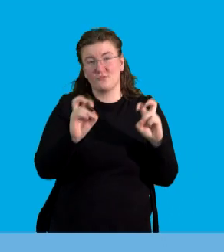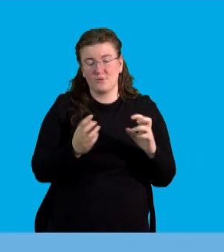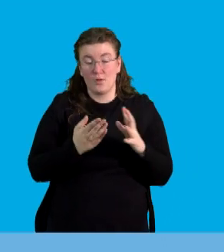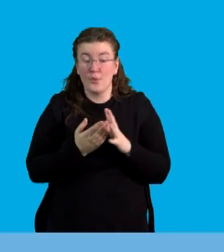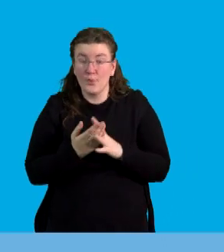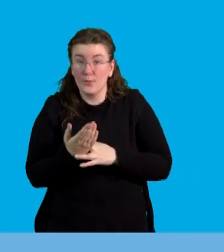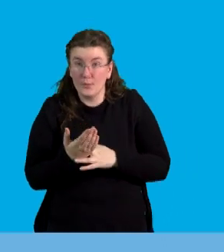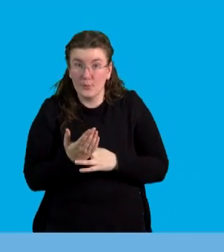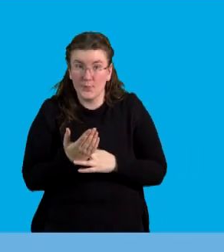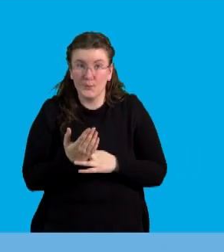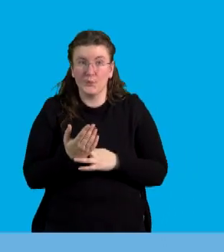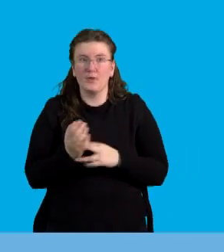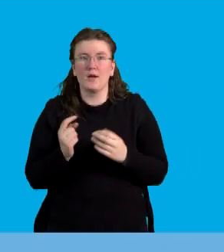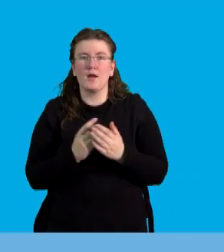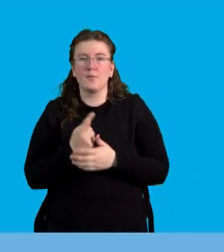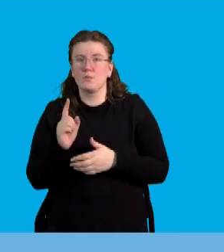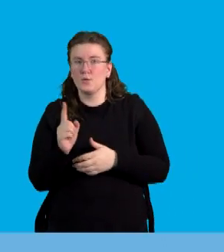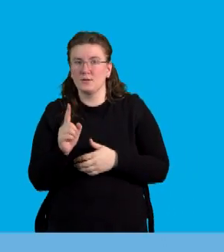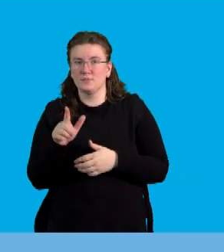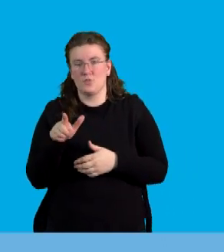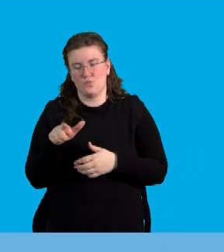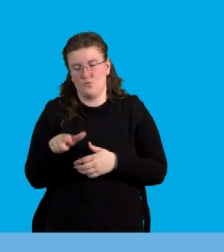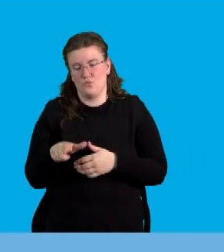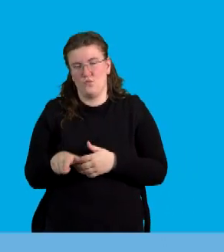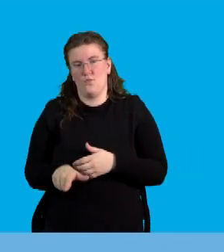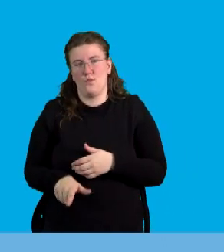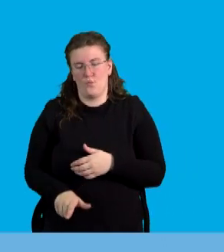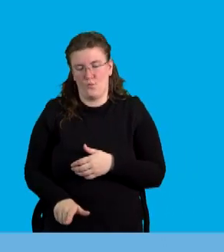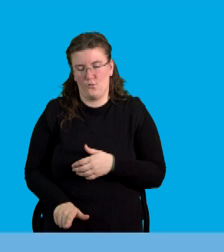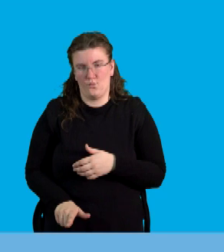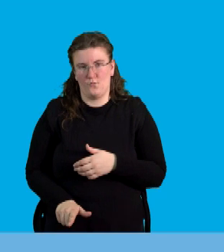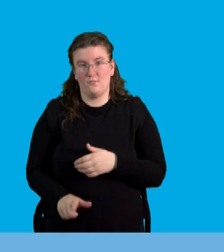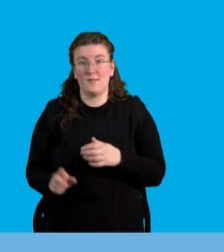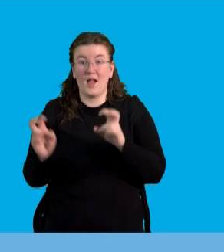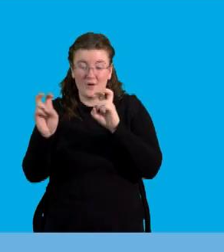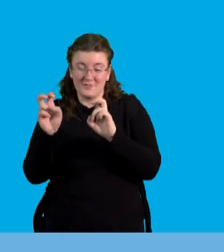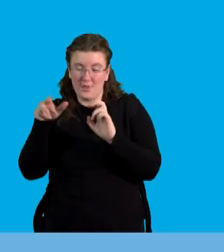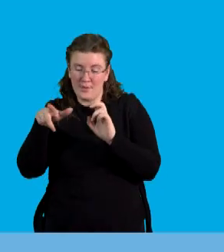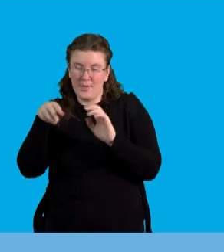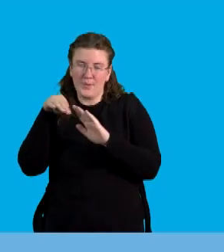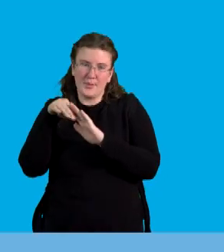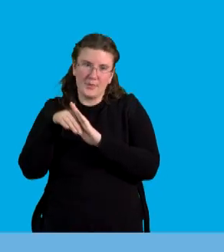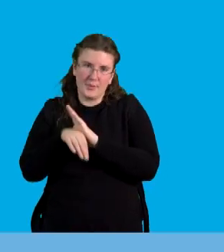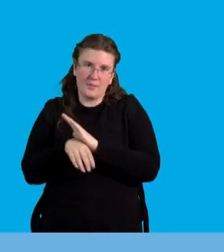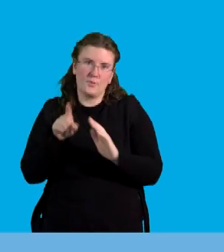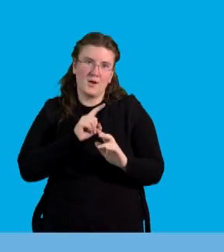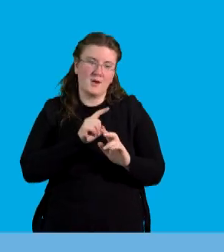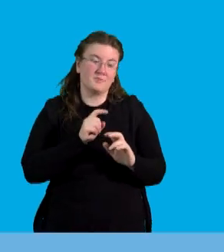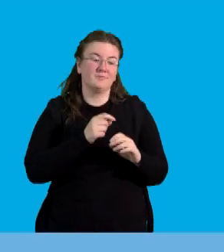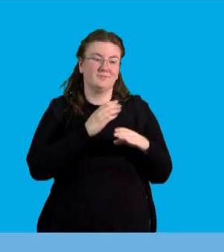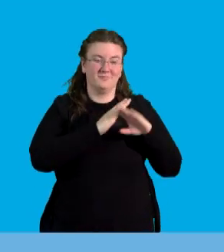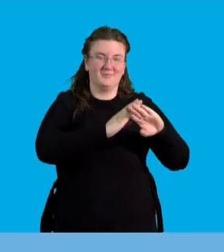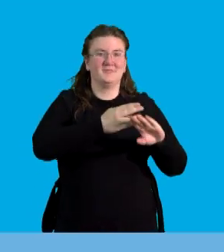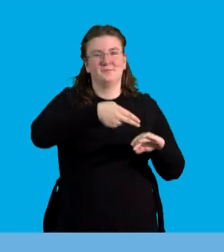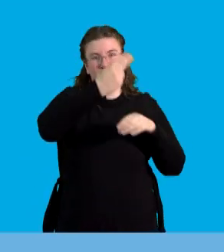passing through these higher resistors, it is going to be very low. So we can use the resistors to regulate how much current strength